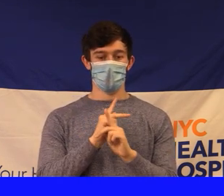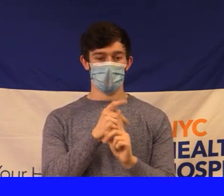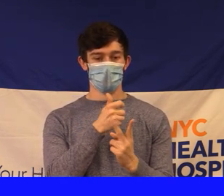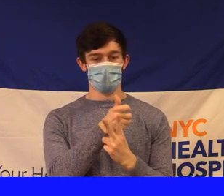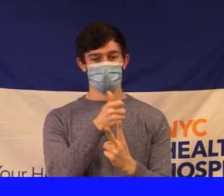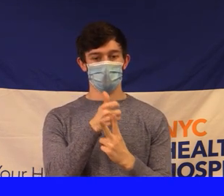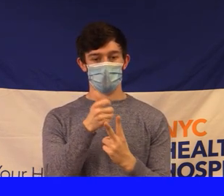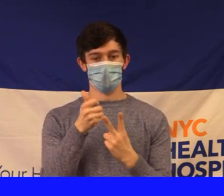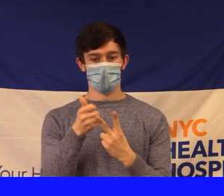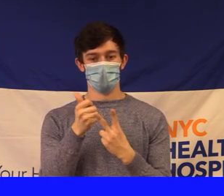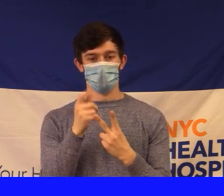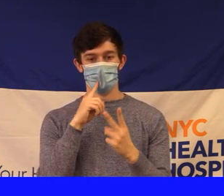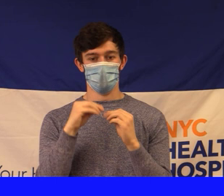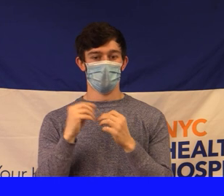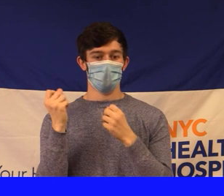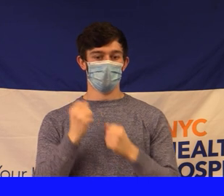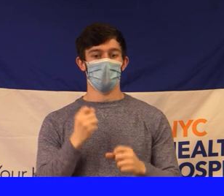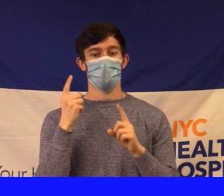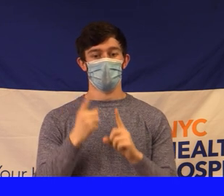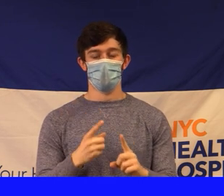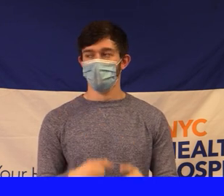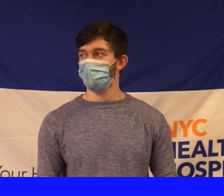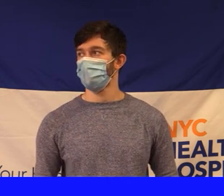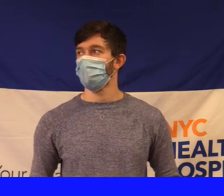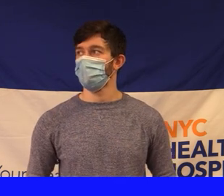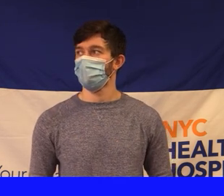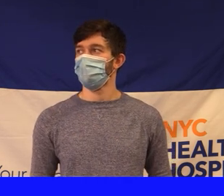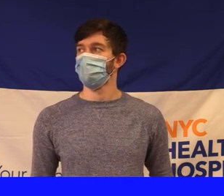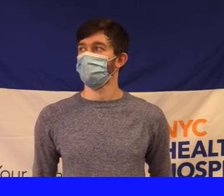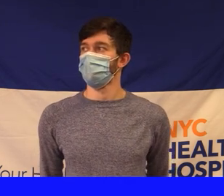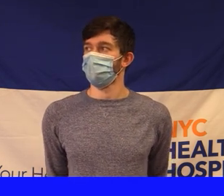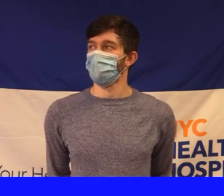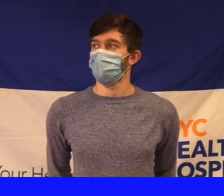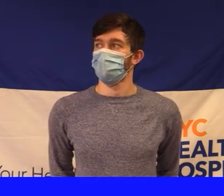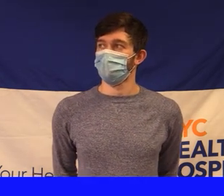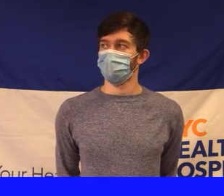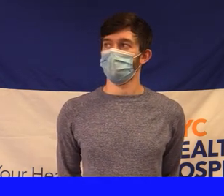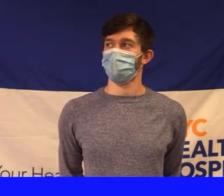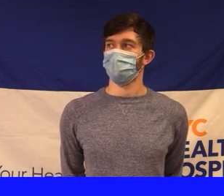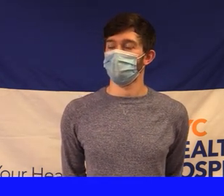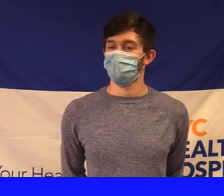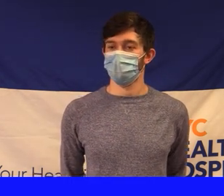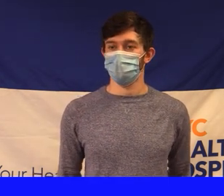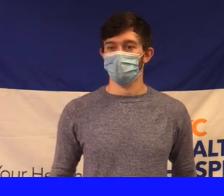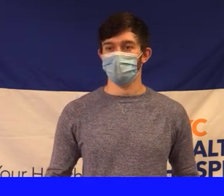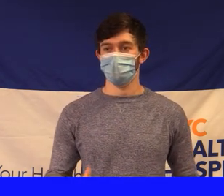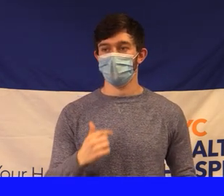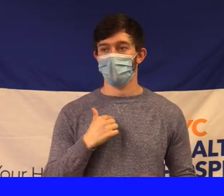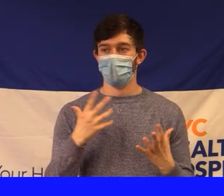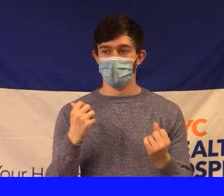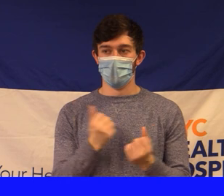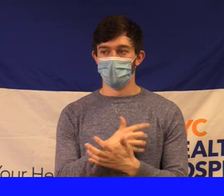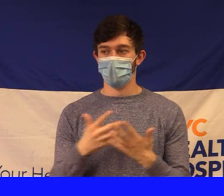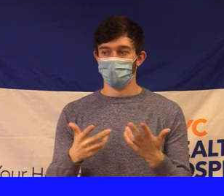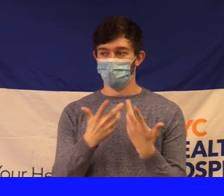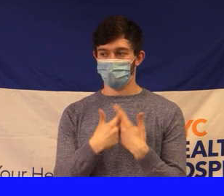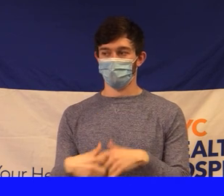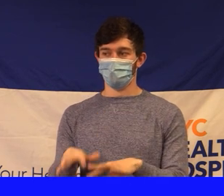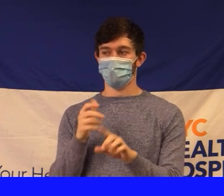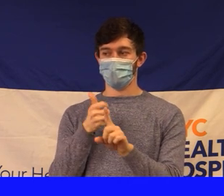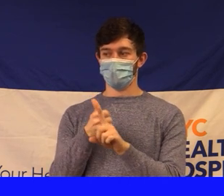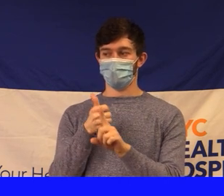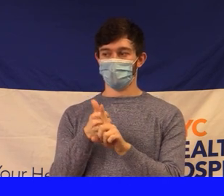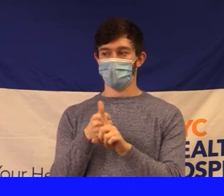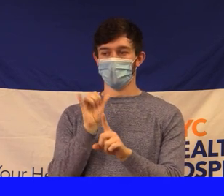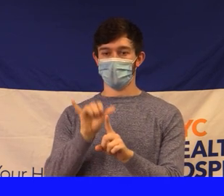to stronger goals, but I wouldn't want, I just want to like let it work itself through. That's just my